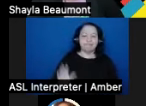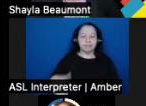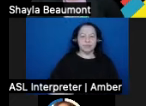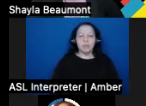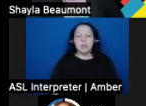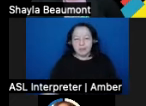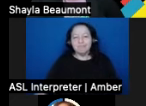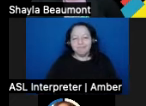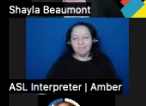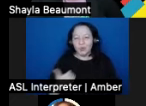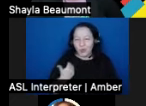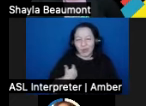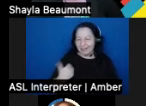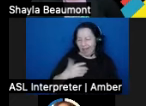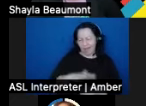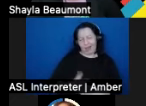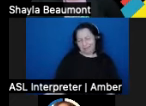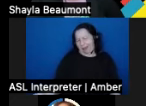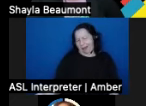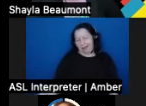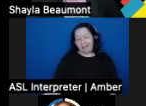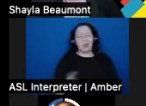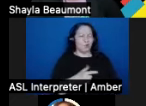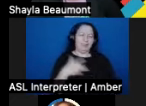all in your head. You're too sensitive, buck up.